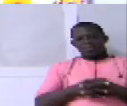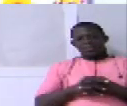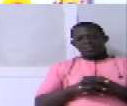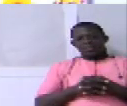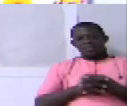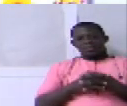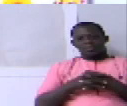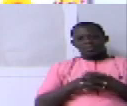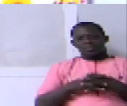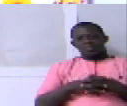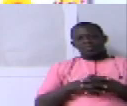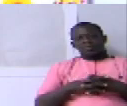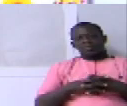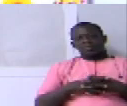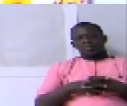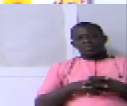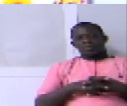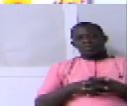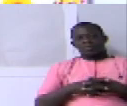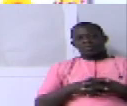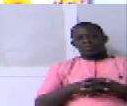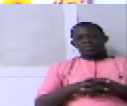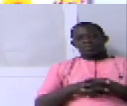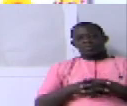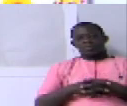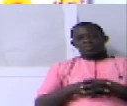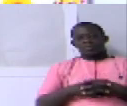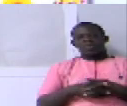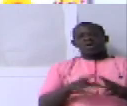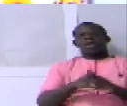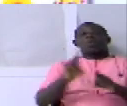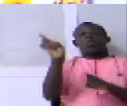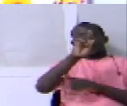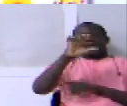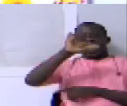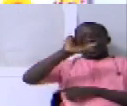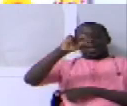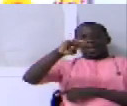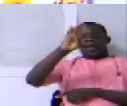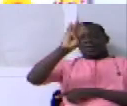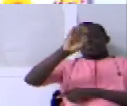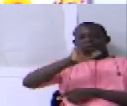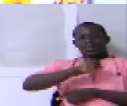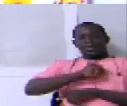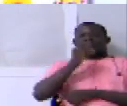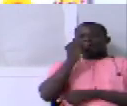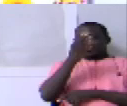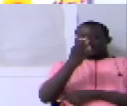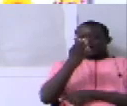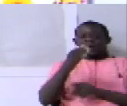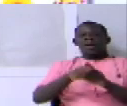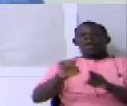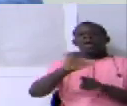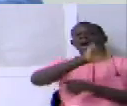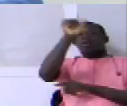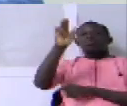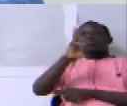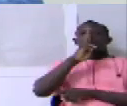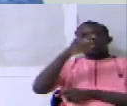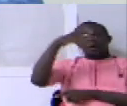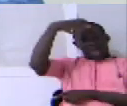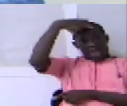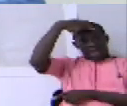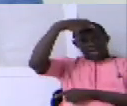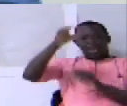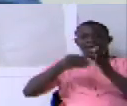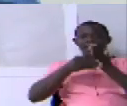tonya e recruitolu dabulandi jele. That's what Annabi said. Annabi yolo. And who was the head